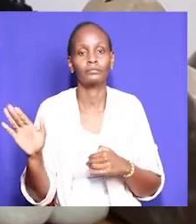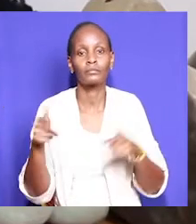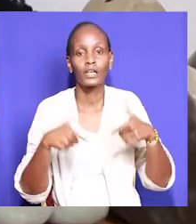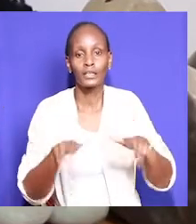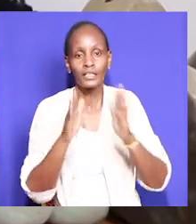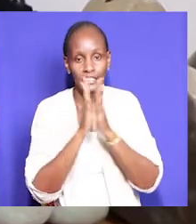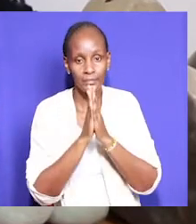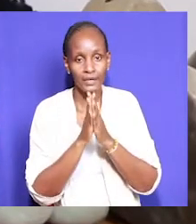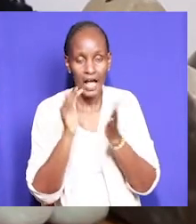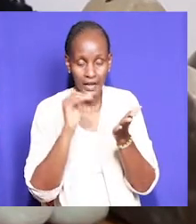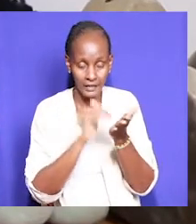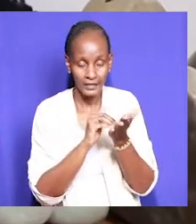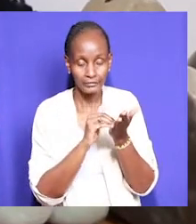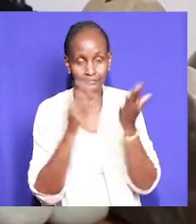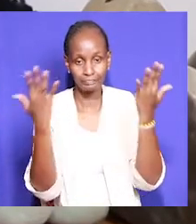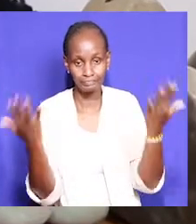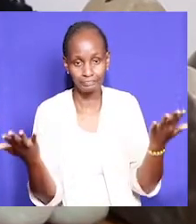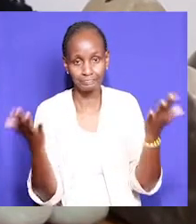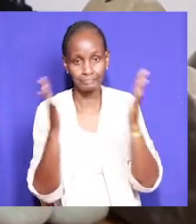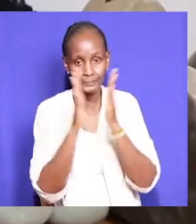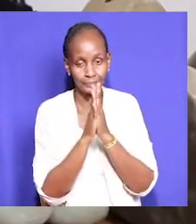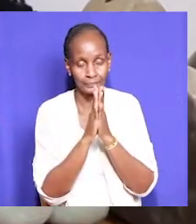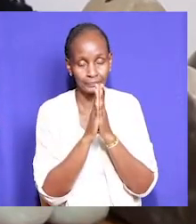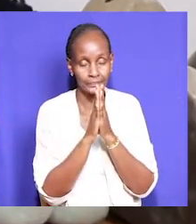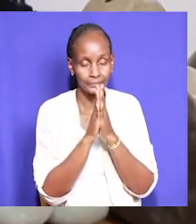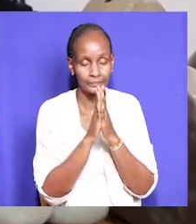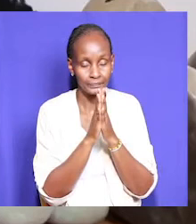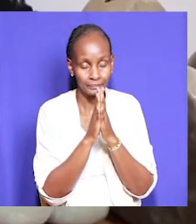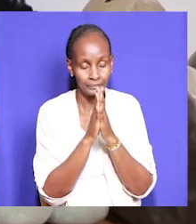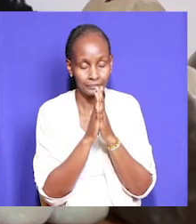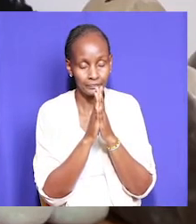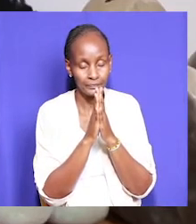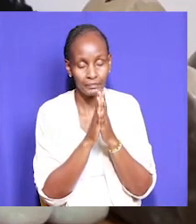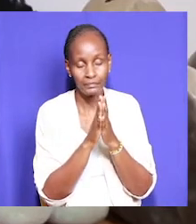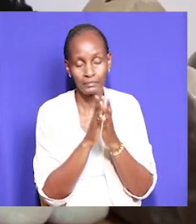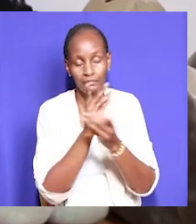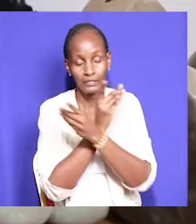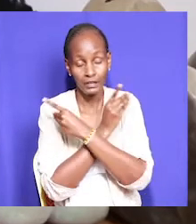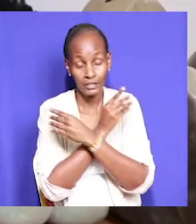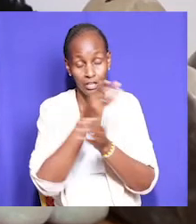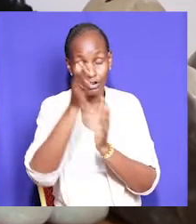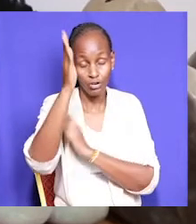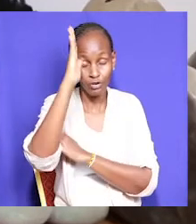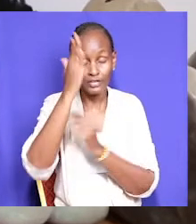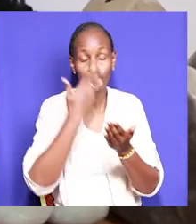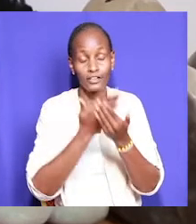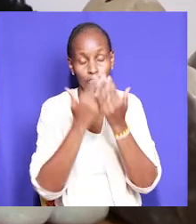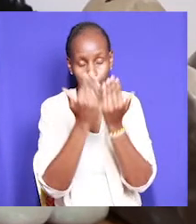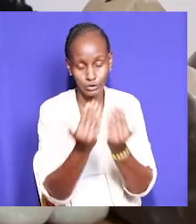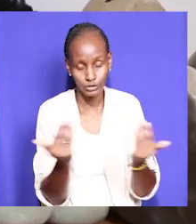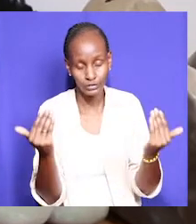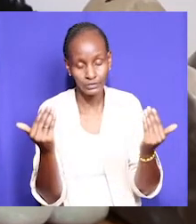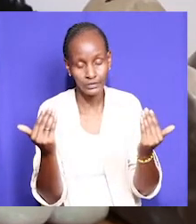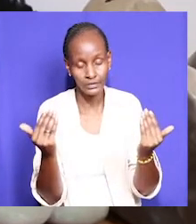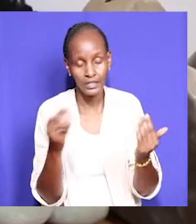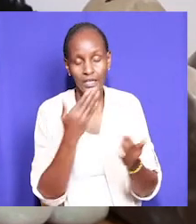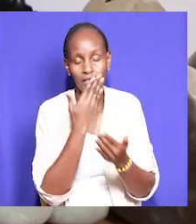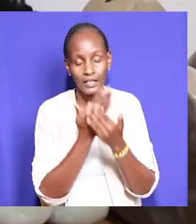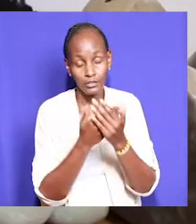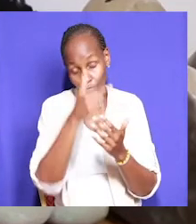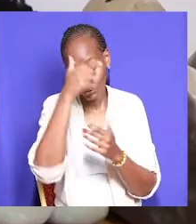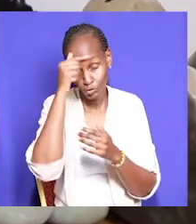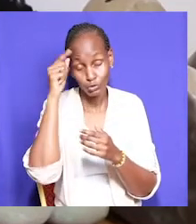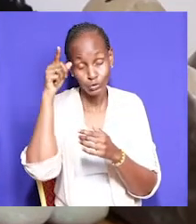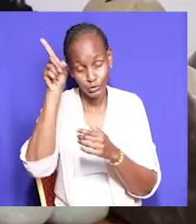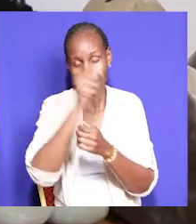pray. One more time, put your hands together. Okay. Dear God, thank you for the children, oh God. Thank you because you